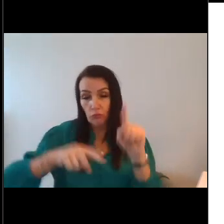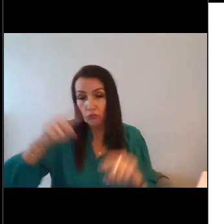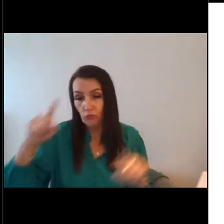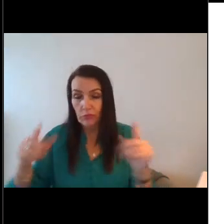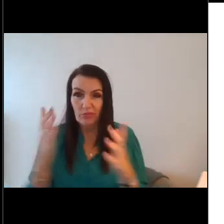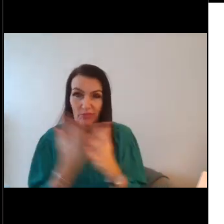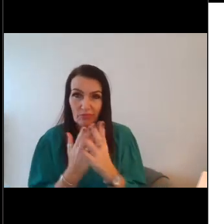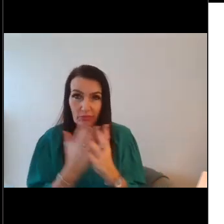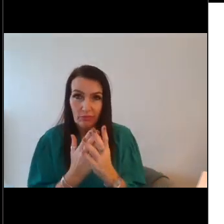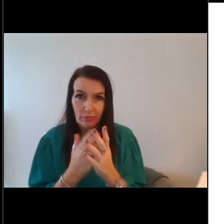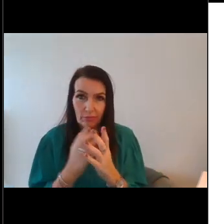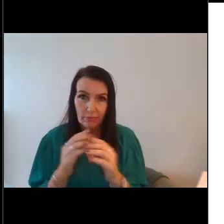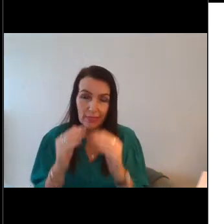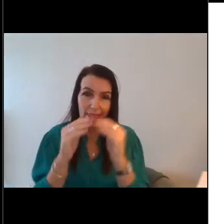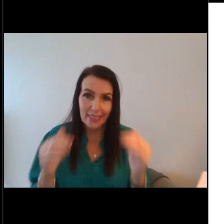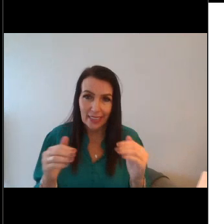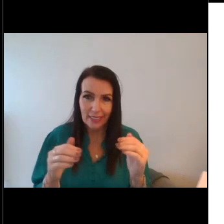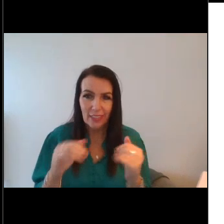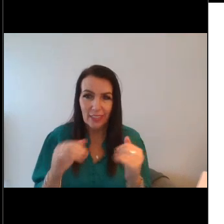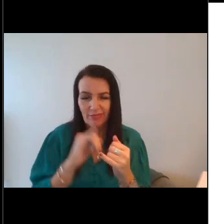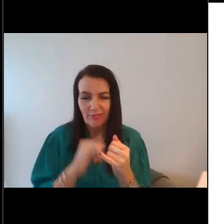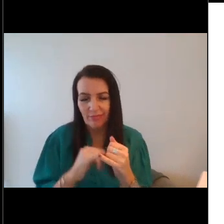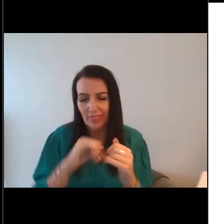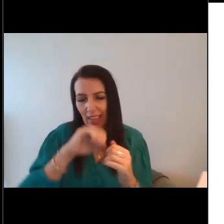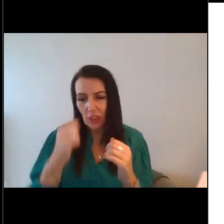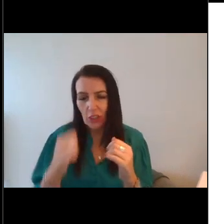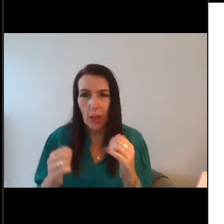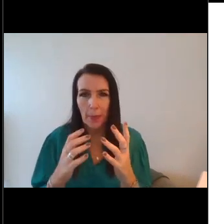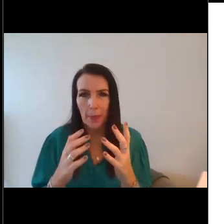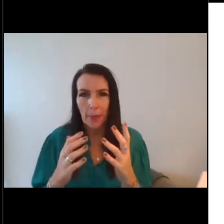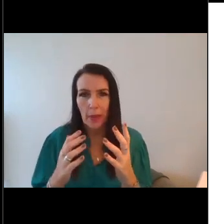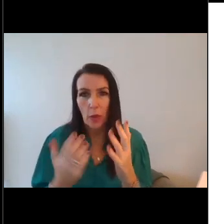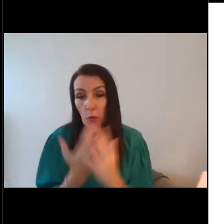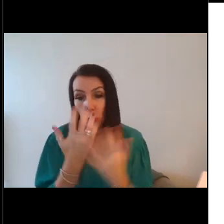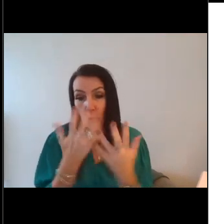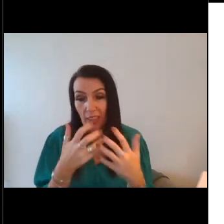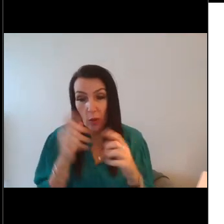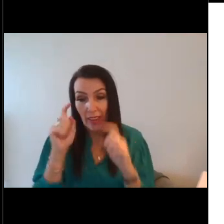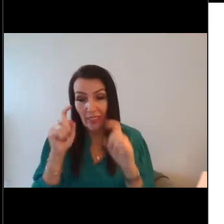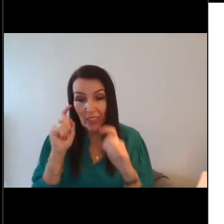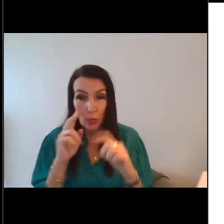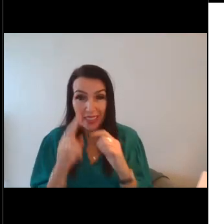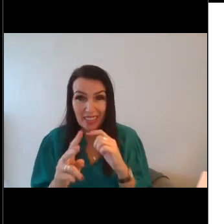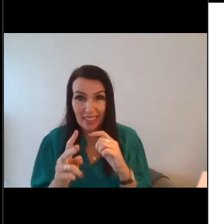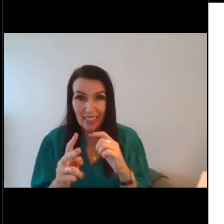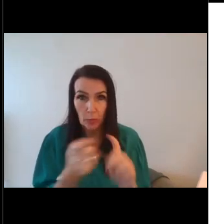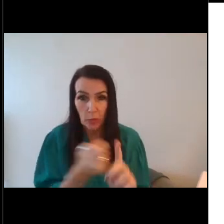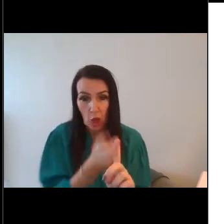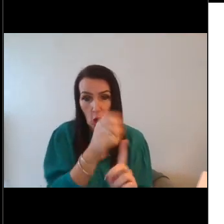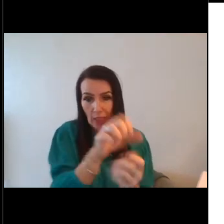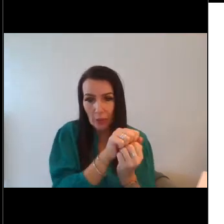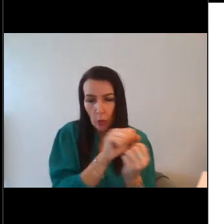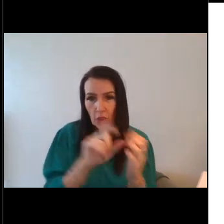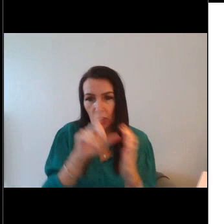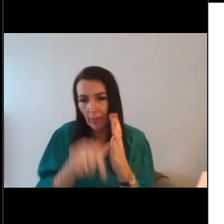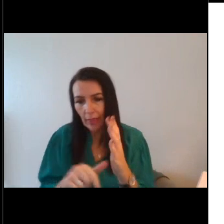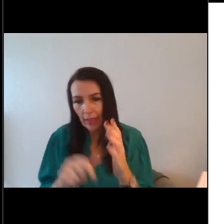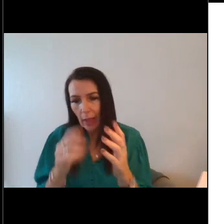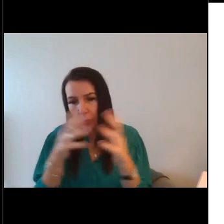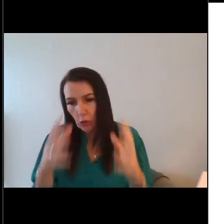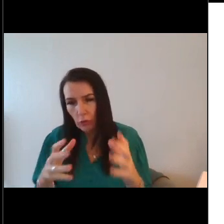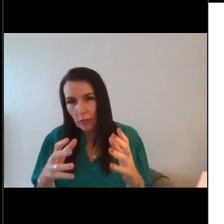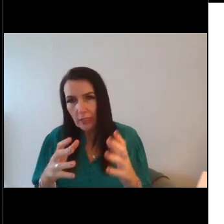kind of standard S-shaped adoption curve, which we see with new technologies and innovation. So there'll be the early adopters, there'll be kind of a late majority that take